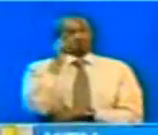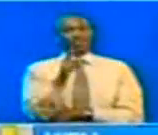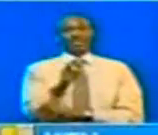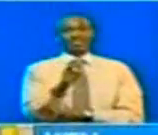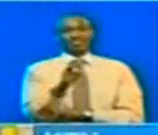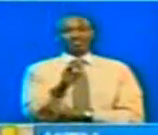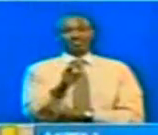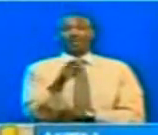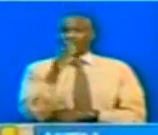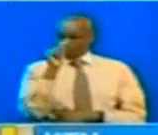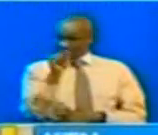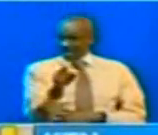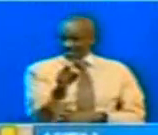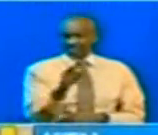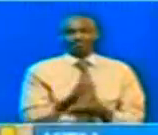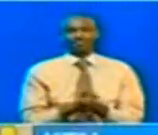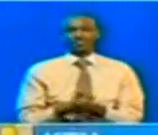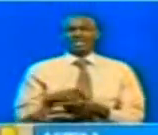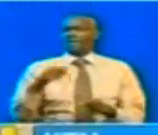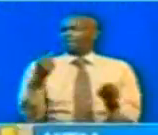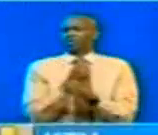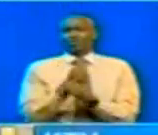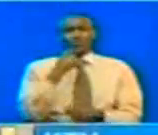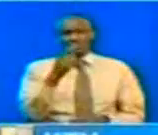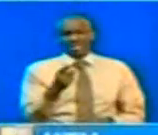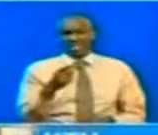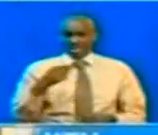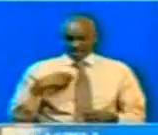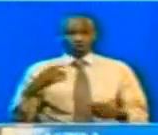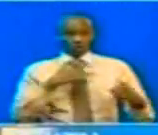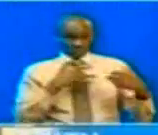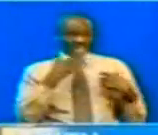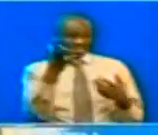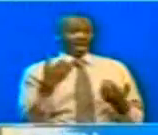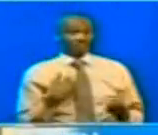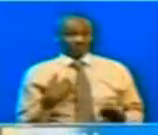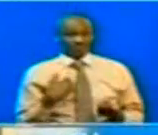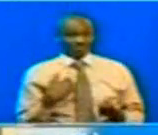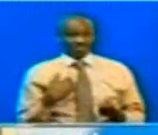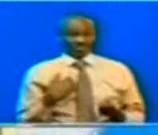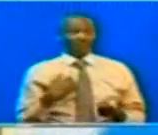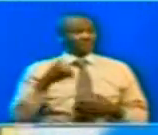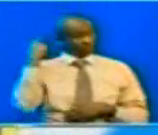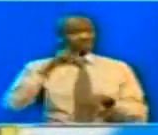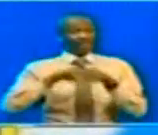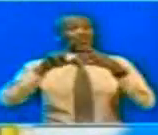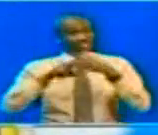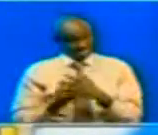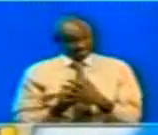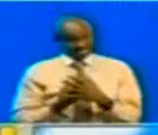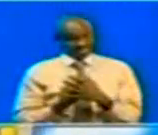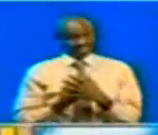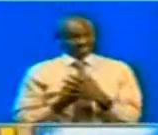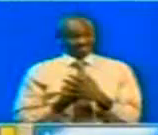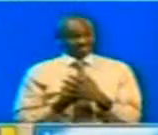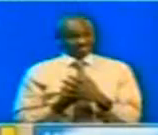it. Having said that, we cannot say that there hasn't been concerns, because our initial check of